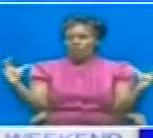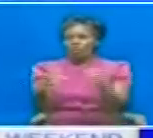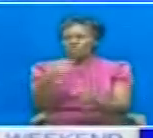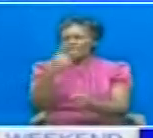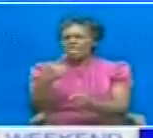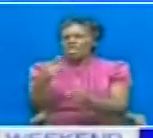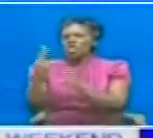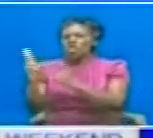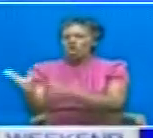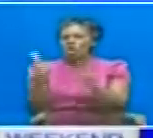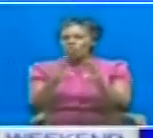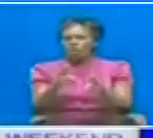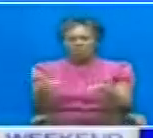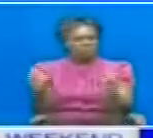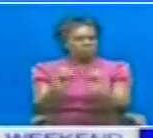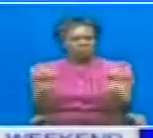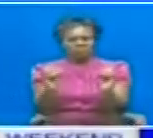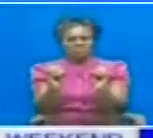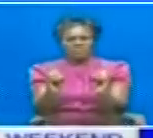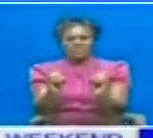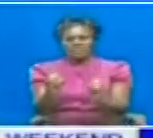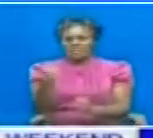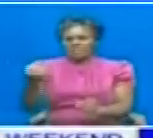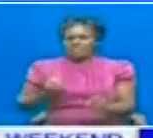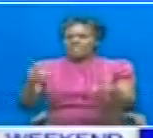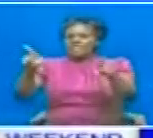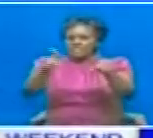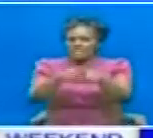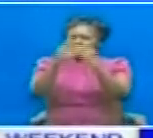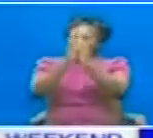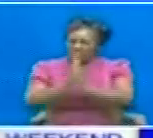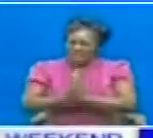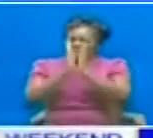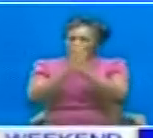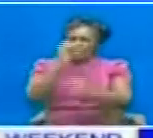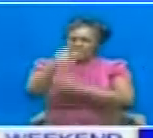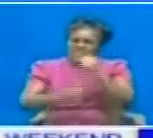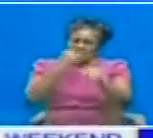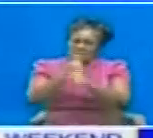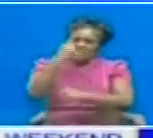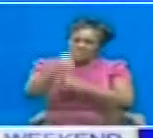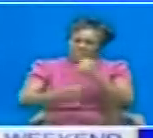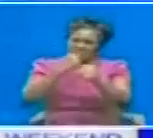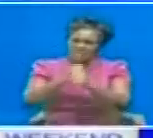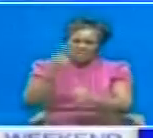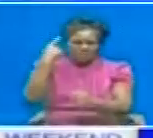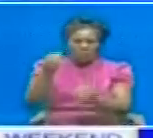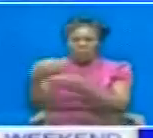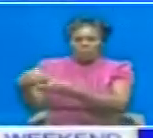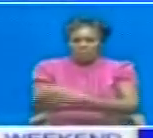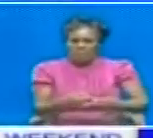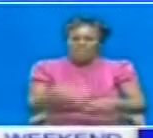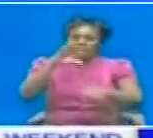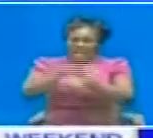is nothing short of a miracle. A pair of sisters who have been praying for years for babies of specific gender